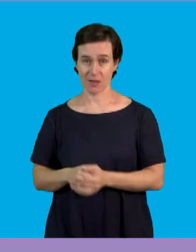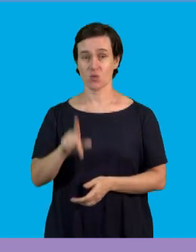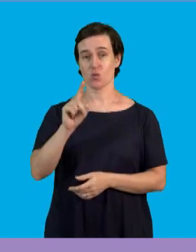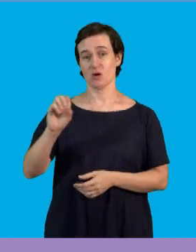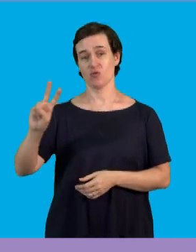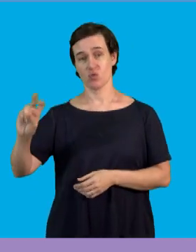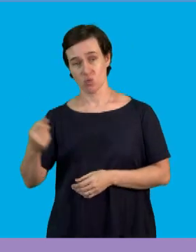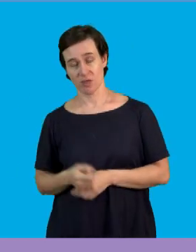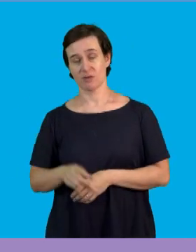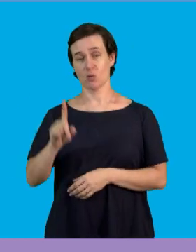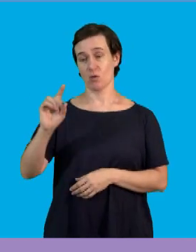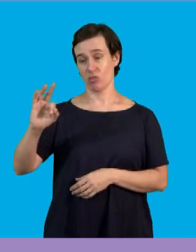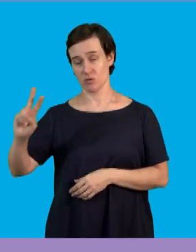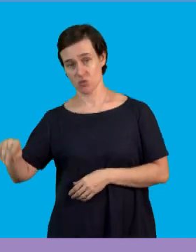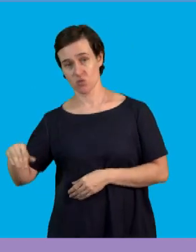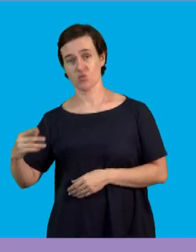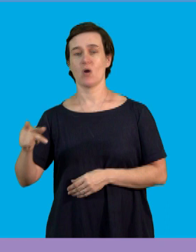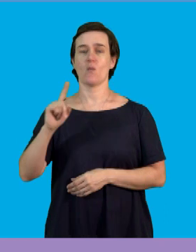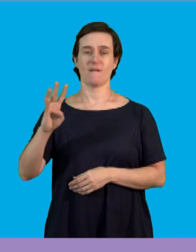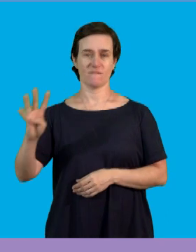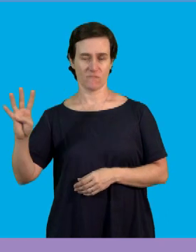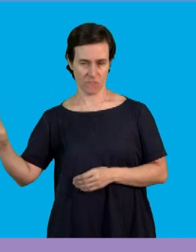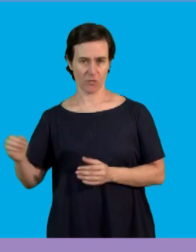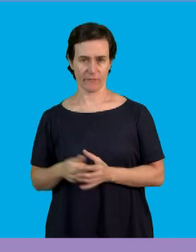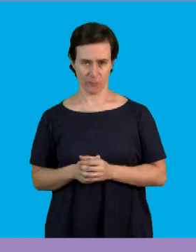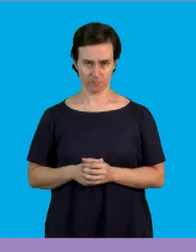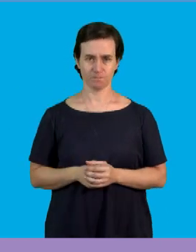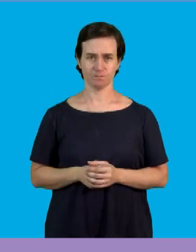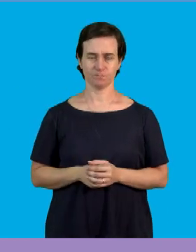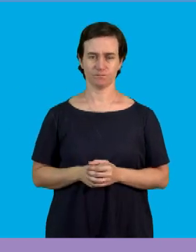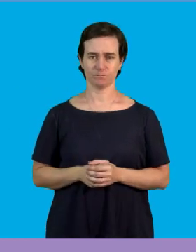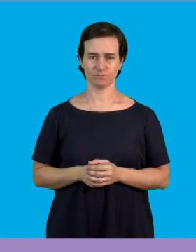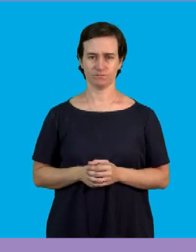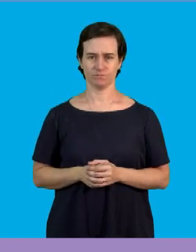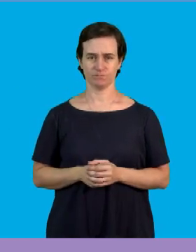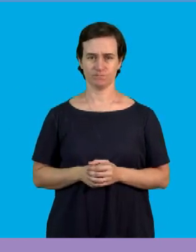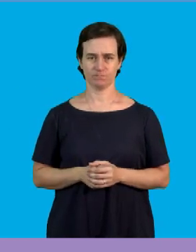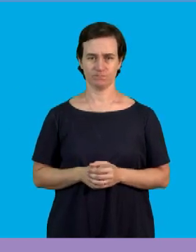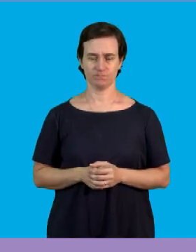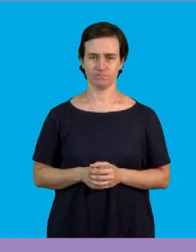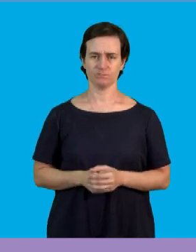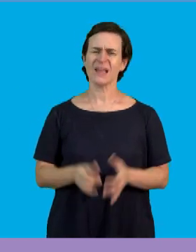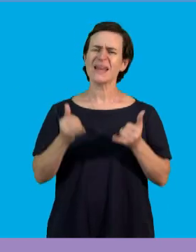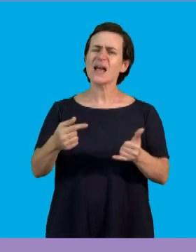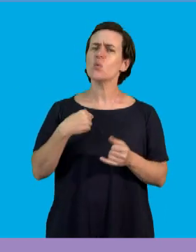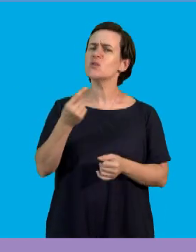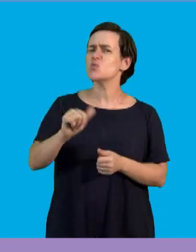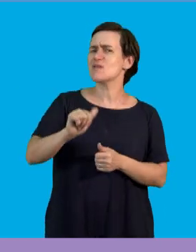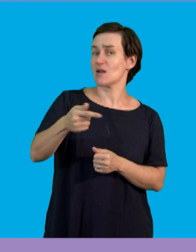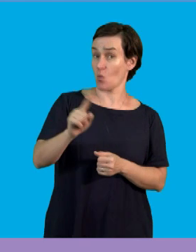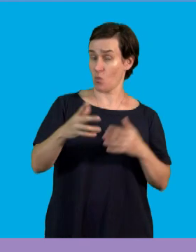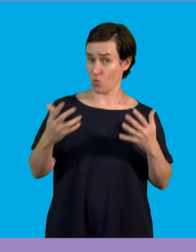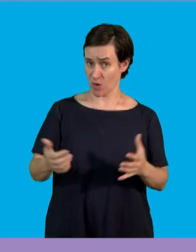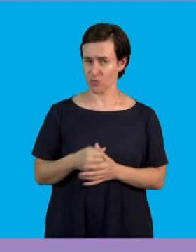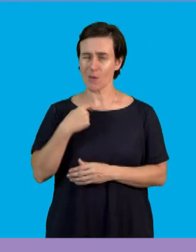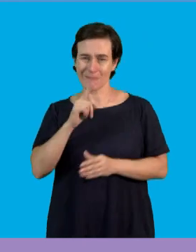108, 120, 132, and 144. So now, what are we going to do?